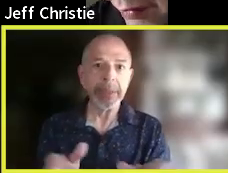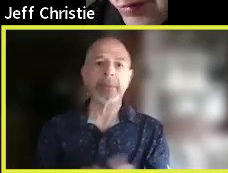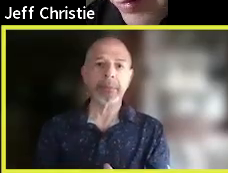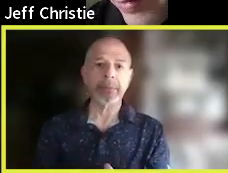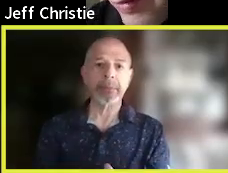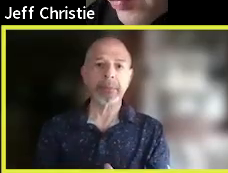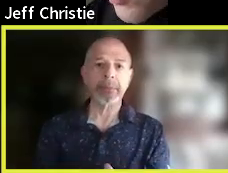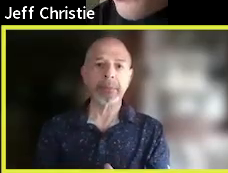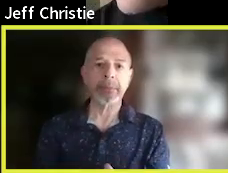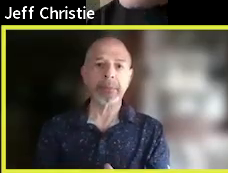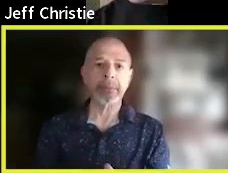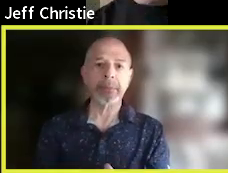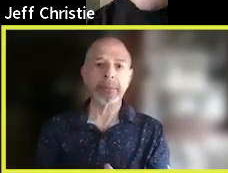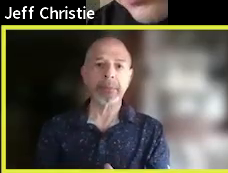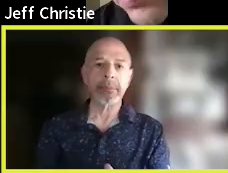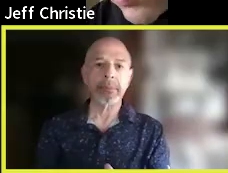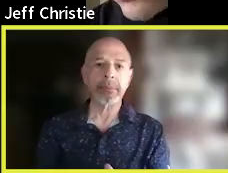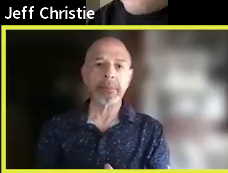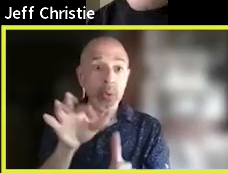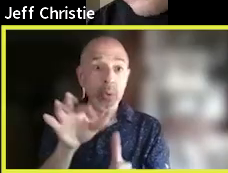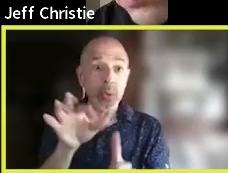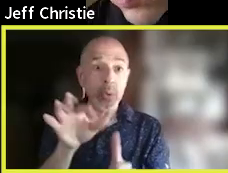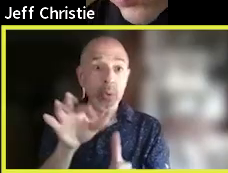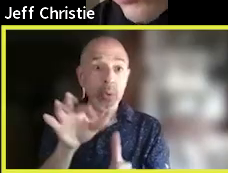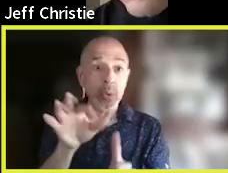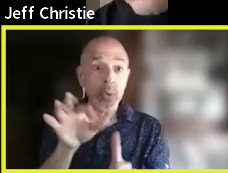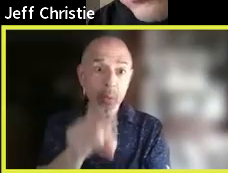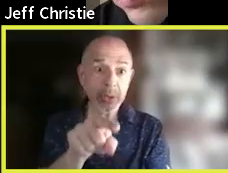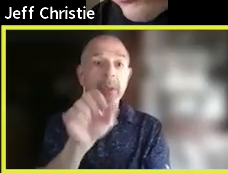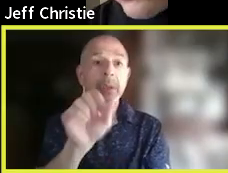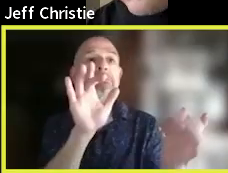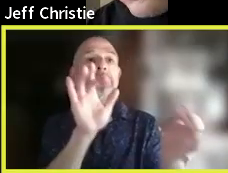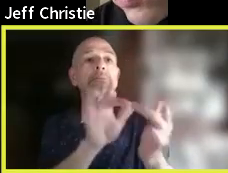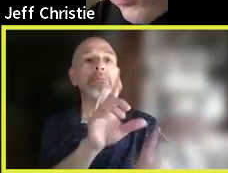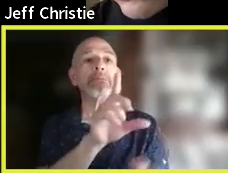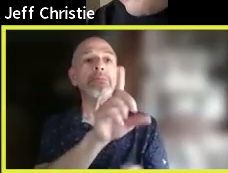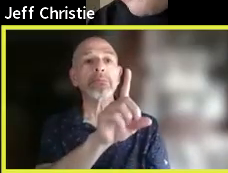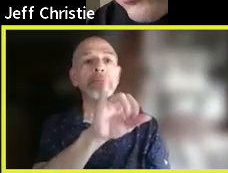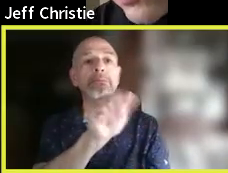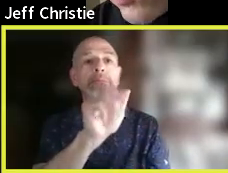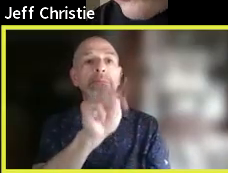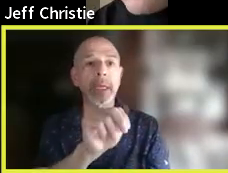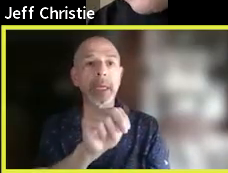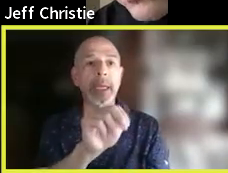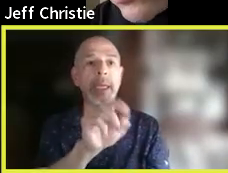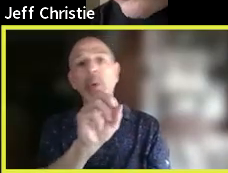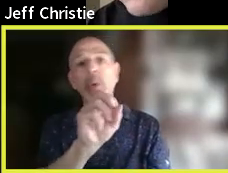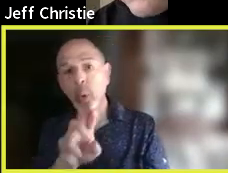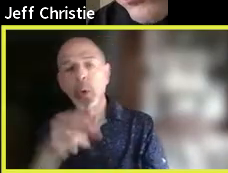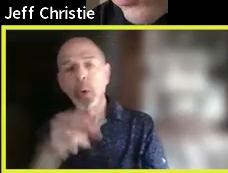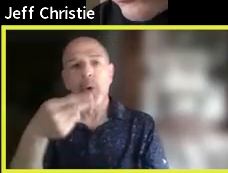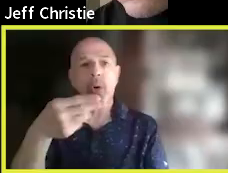specific questions, I think Dion said you can reach out to her. You can certainly reach out to Heather Mincy if you want to.